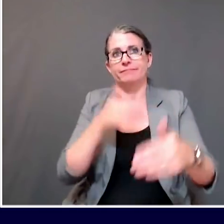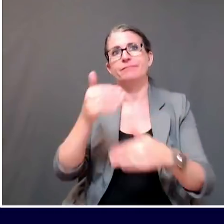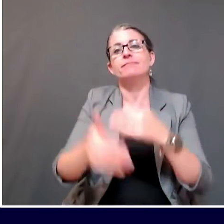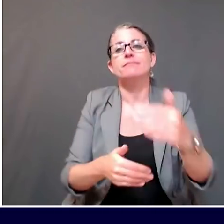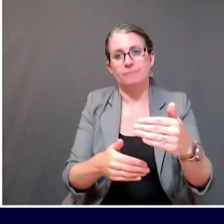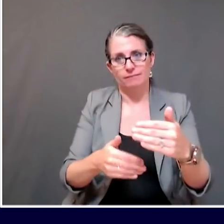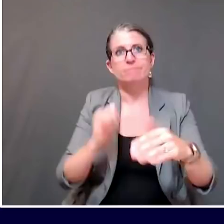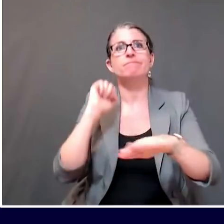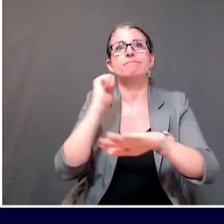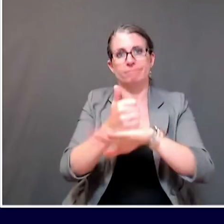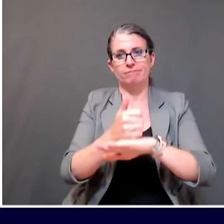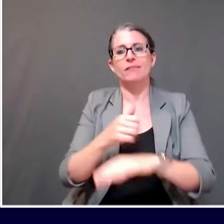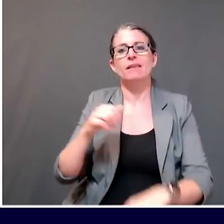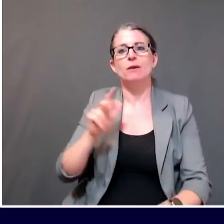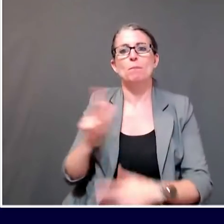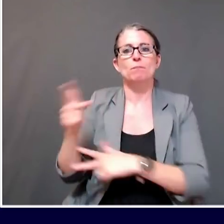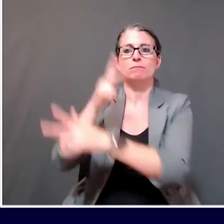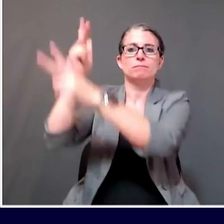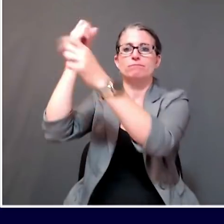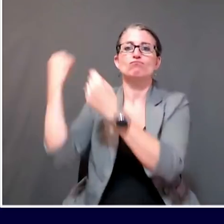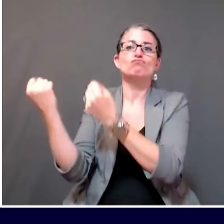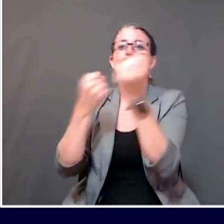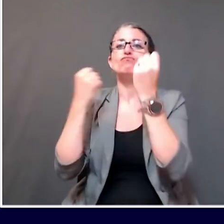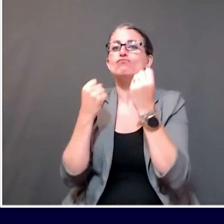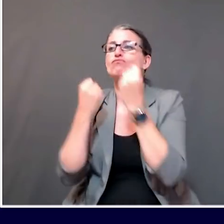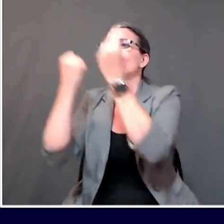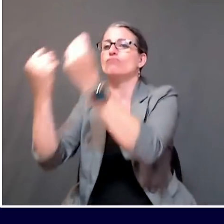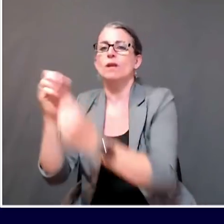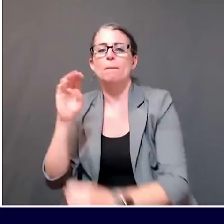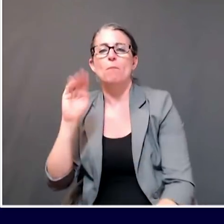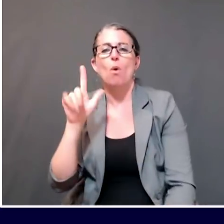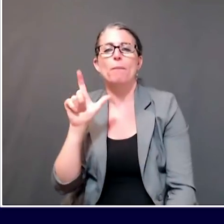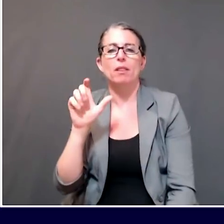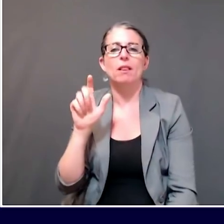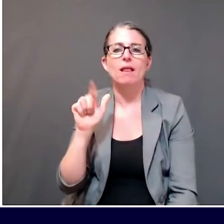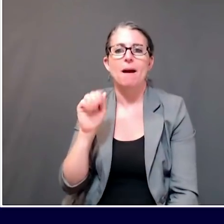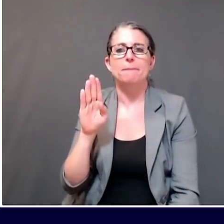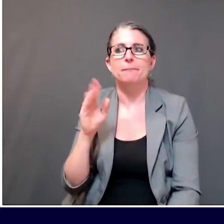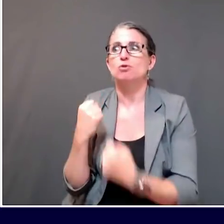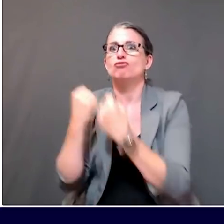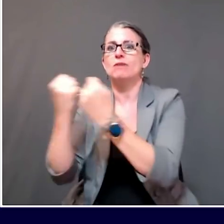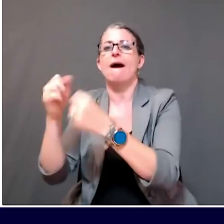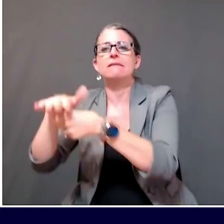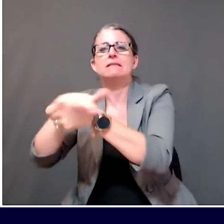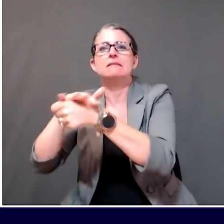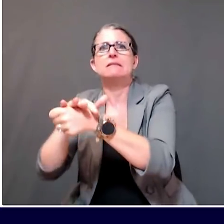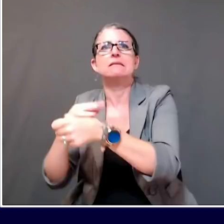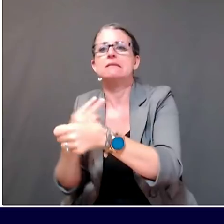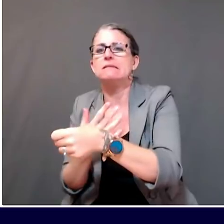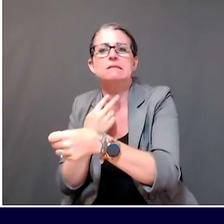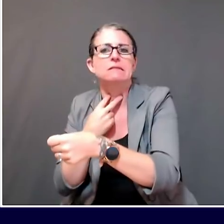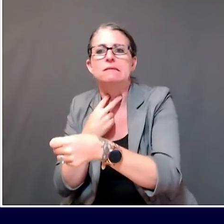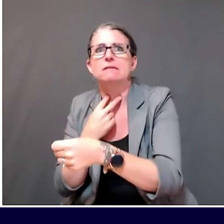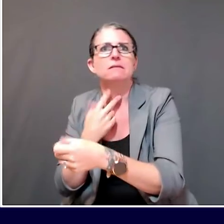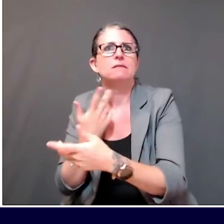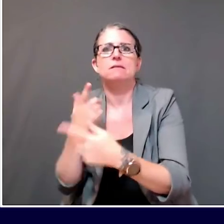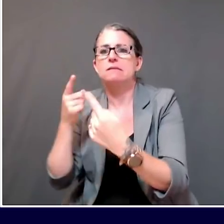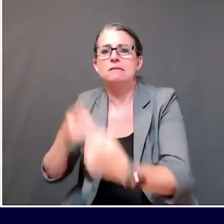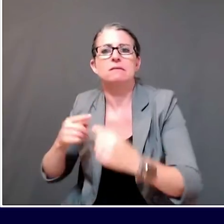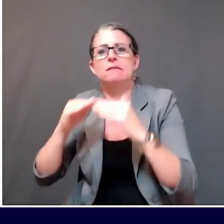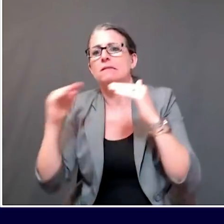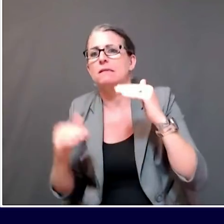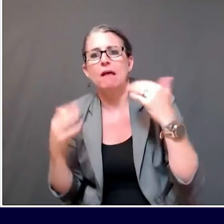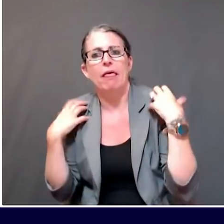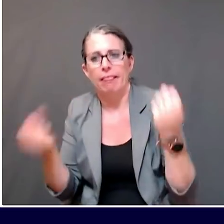on it because we hope it's soon, but we are still working through things like equipment that we were supposed to have gotten 2 weeks ago